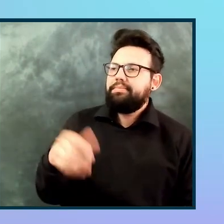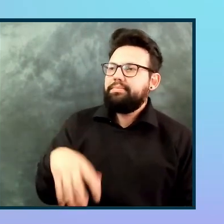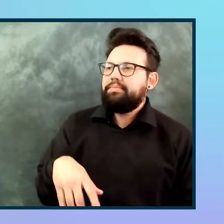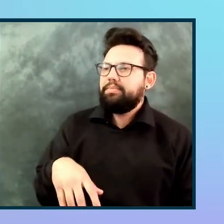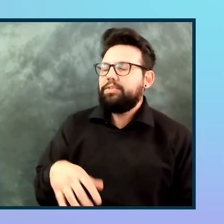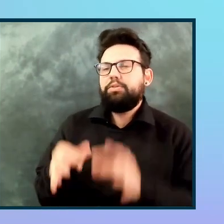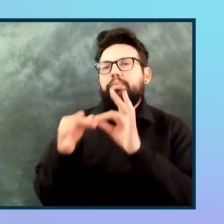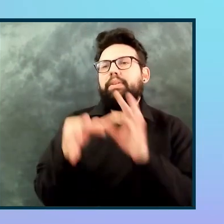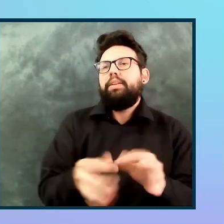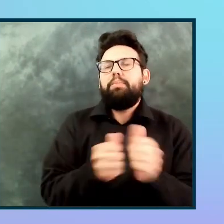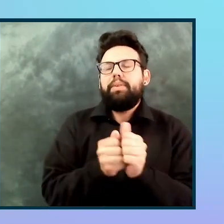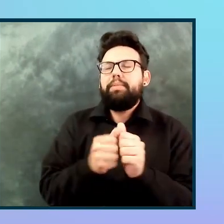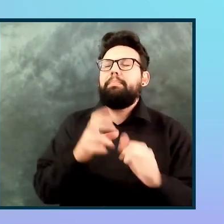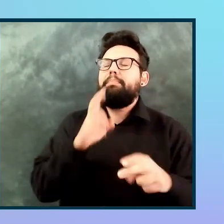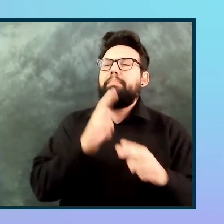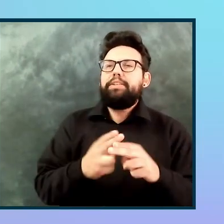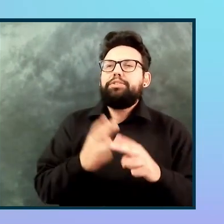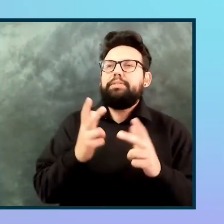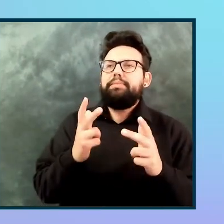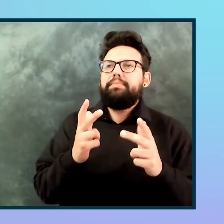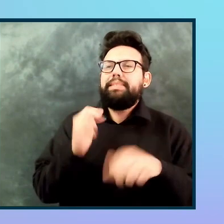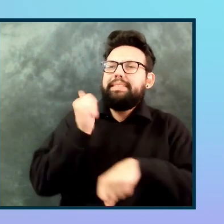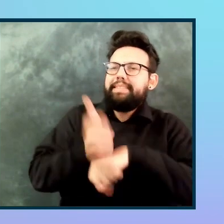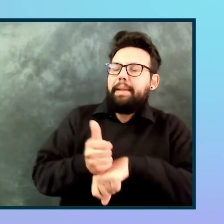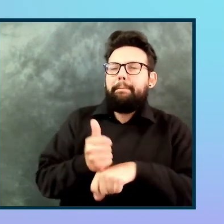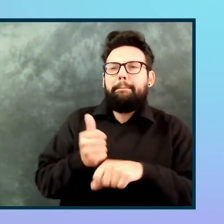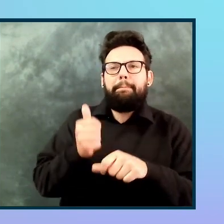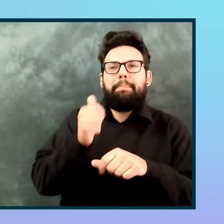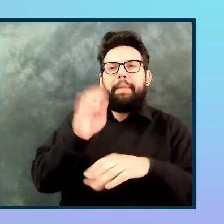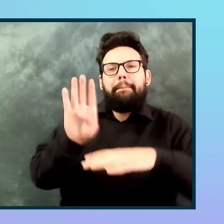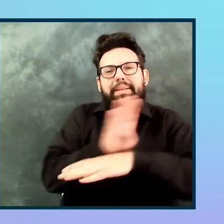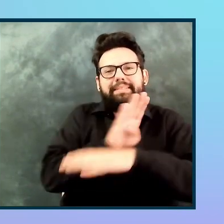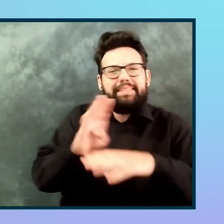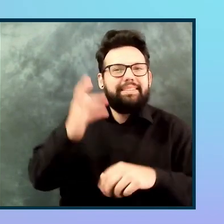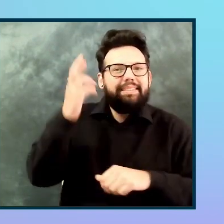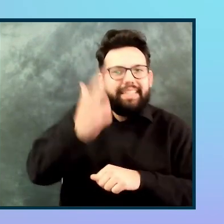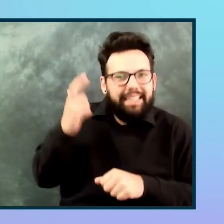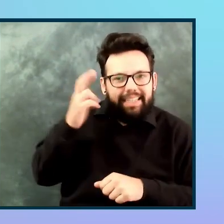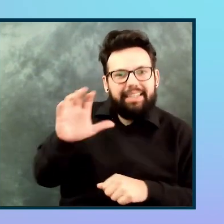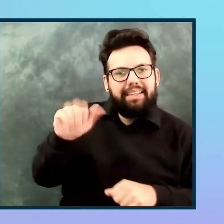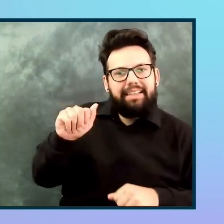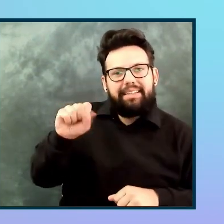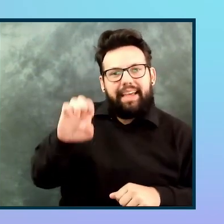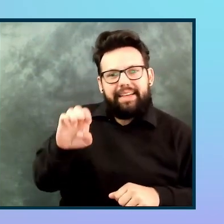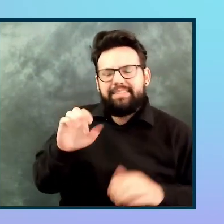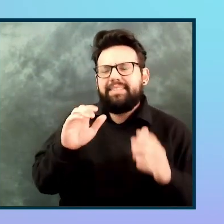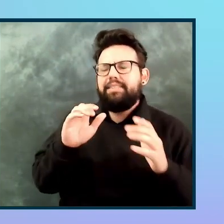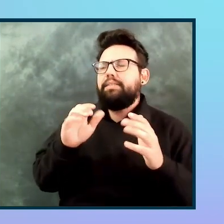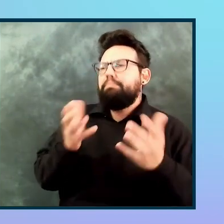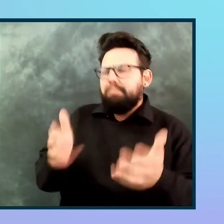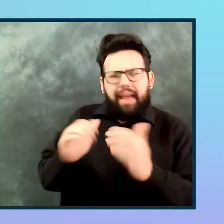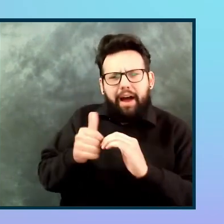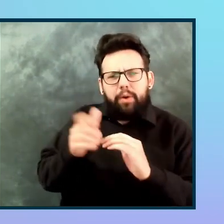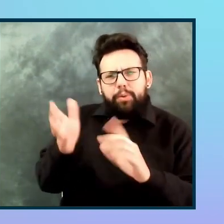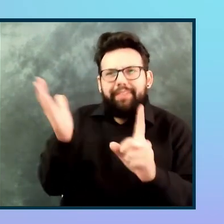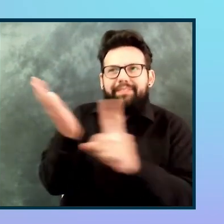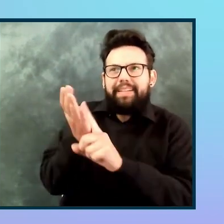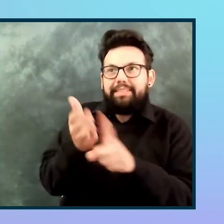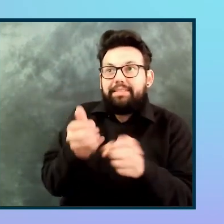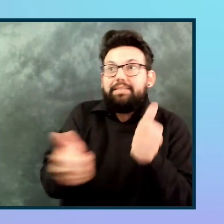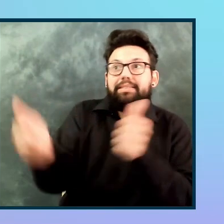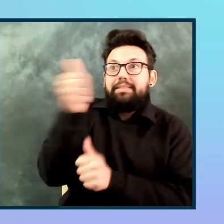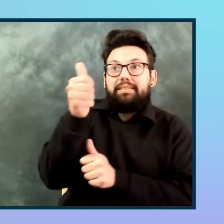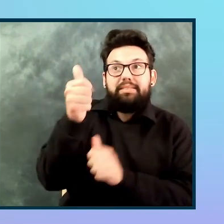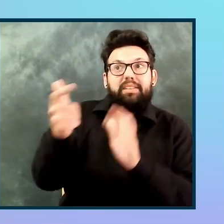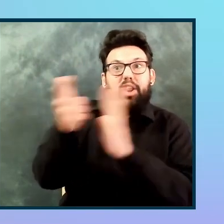the case, one of the questions we have is, how do you convince upper management that accessibility is the law and to get on